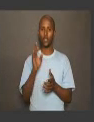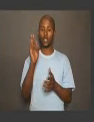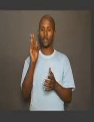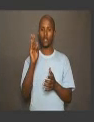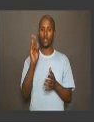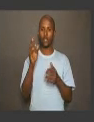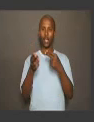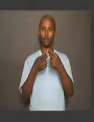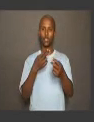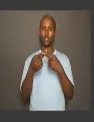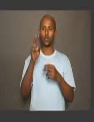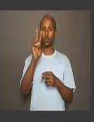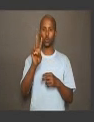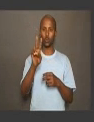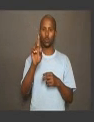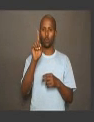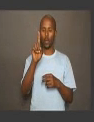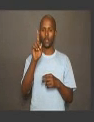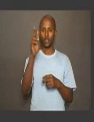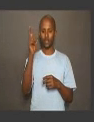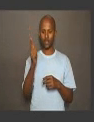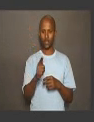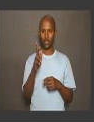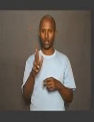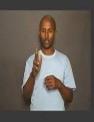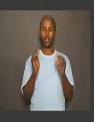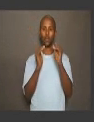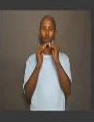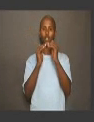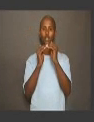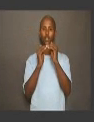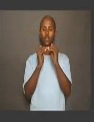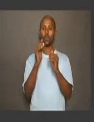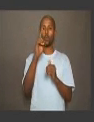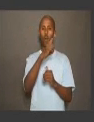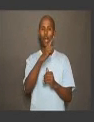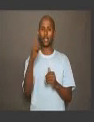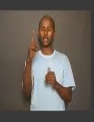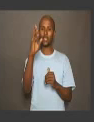70 times 2 1/3 equals